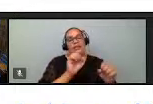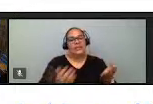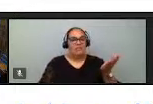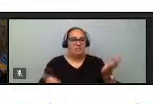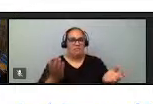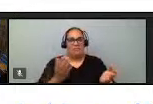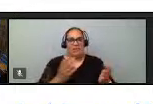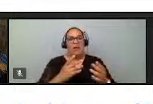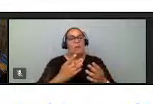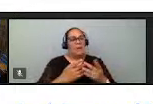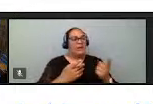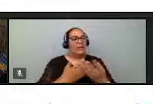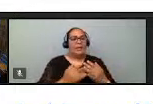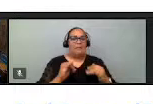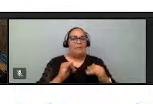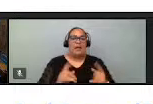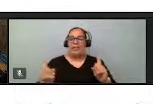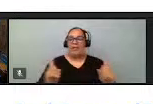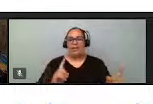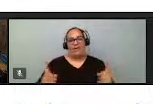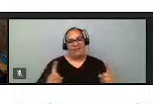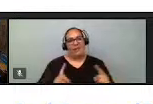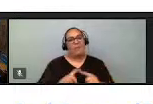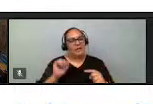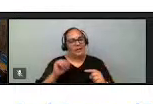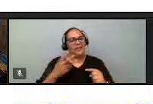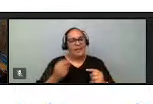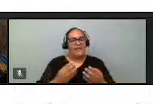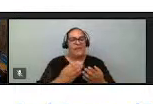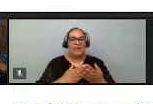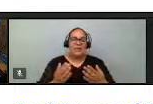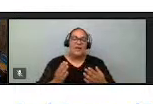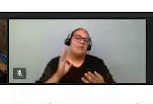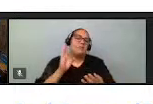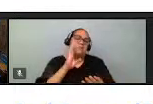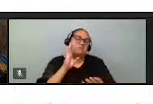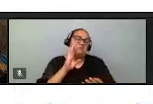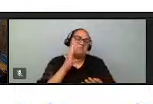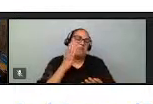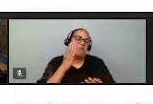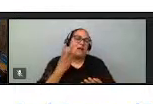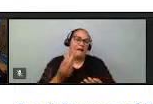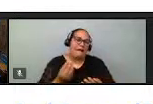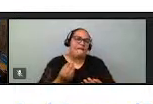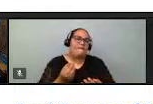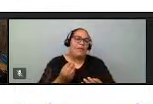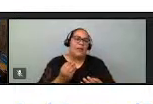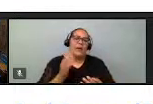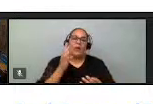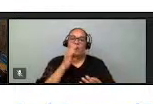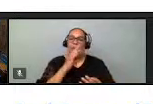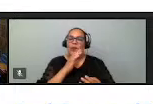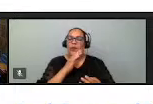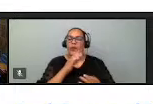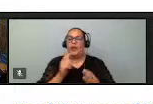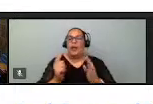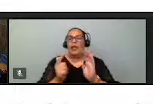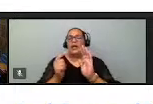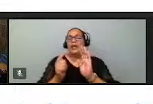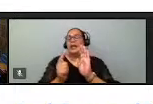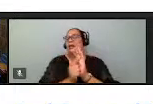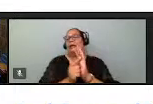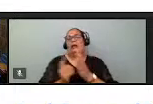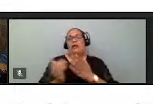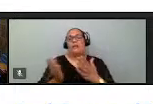other and yes there is um some deliberate uh illegal Behavior like bringing